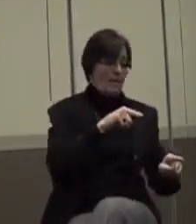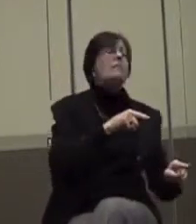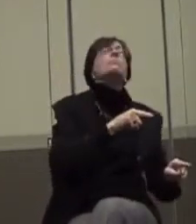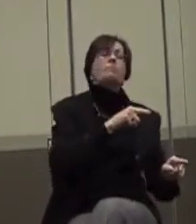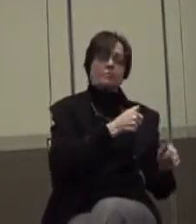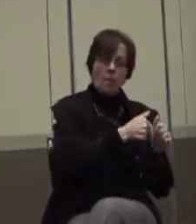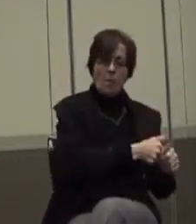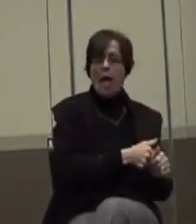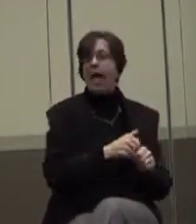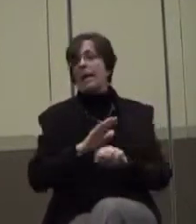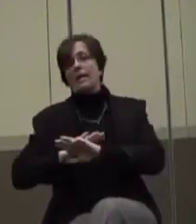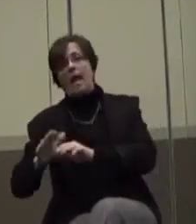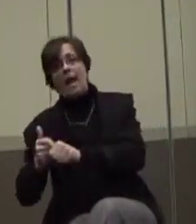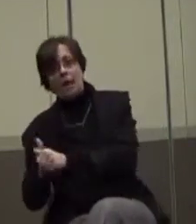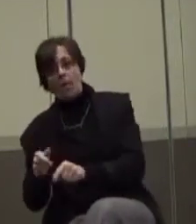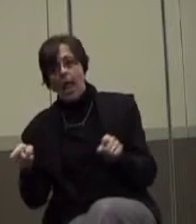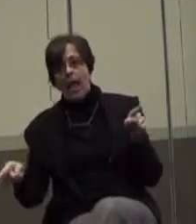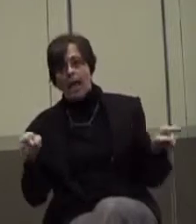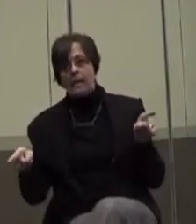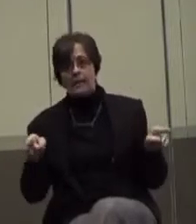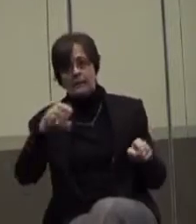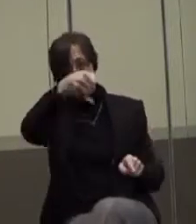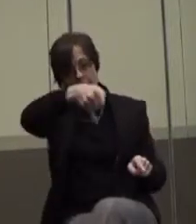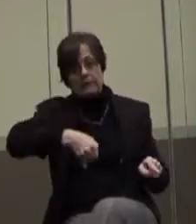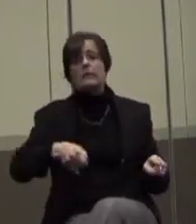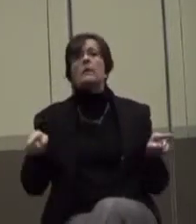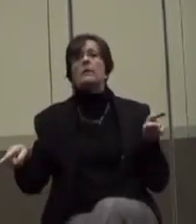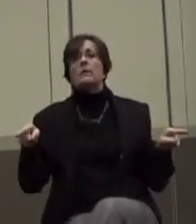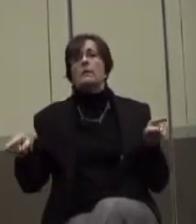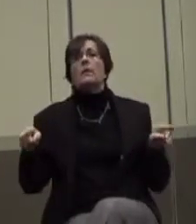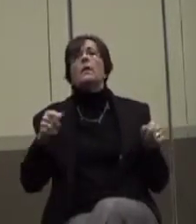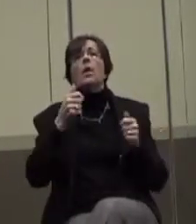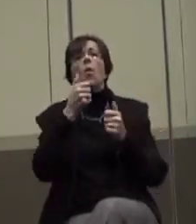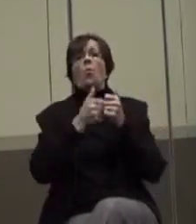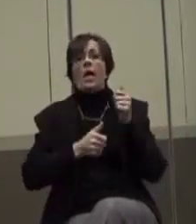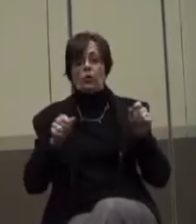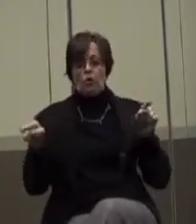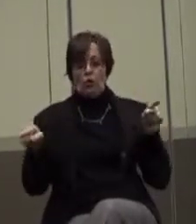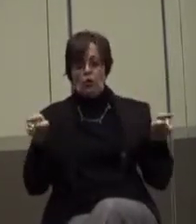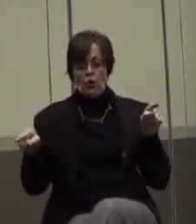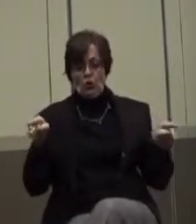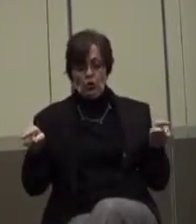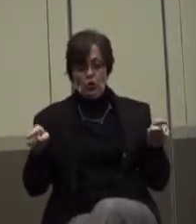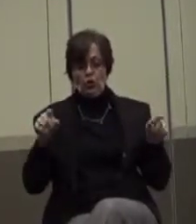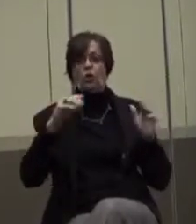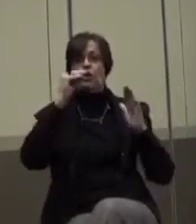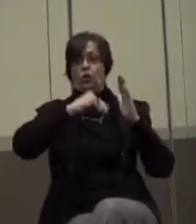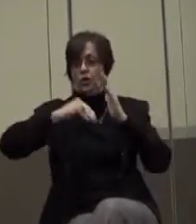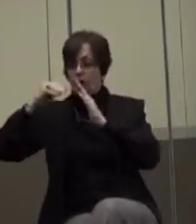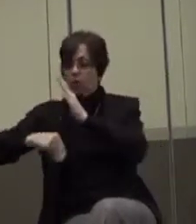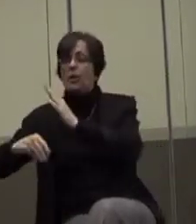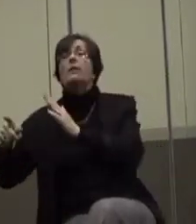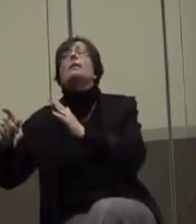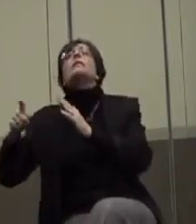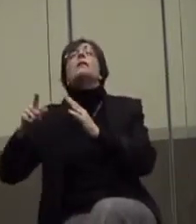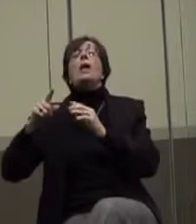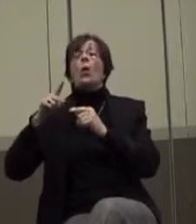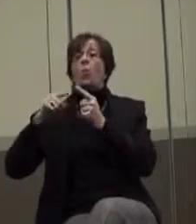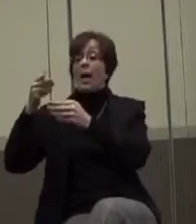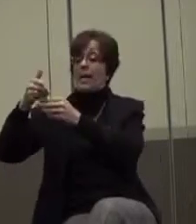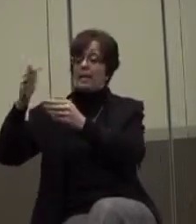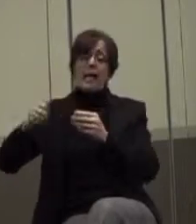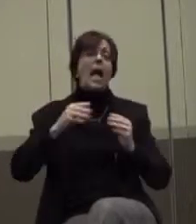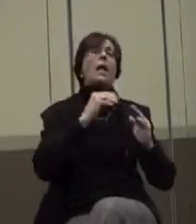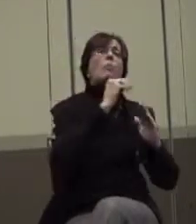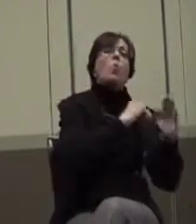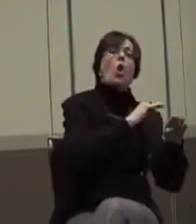is non-complies. So if you give a request, she's going to do one or the other. I just want you to mark on which side of the tape. When it's done, take that piece of tape off, put it on a sheet of paper,